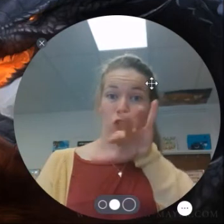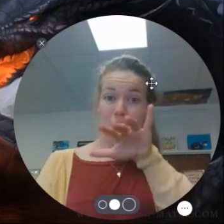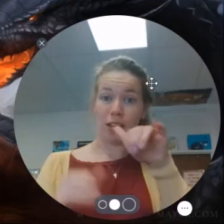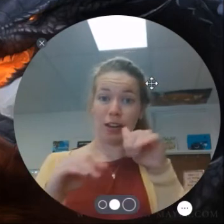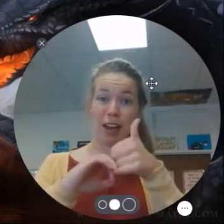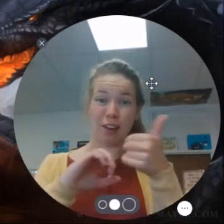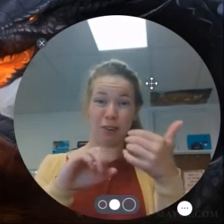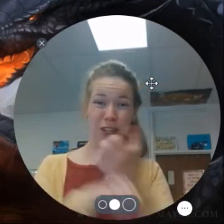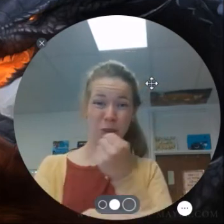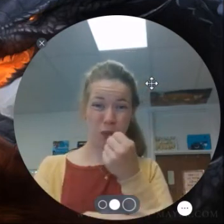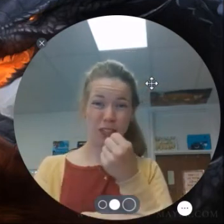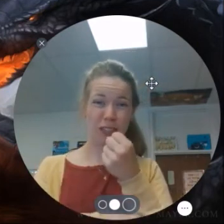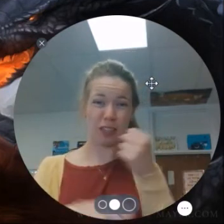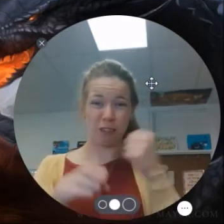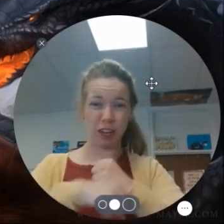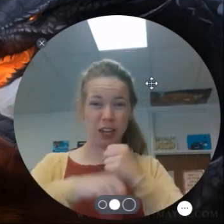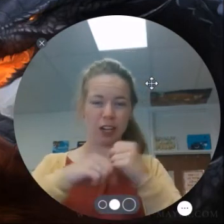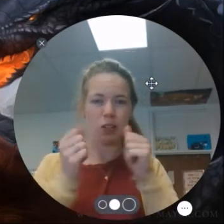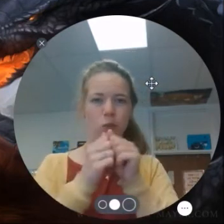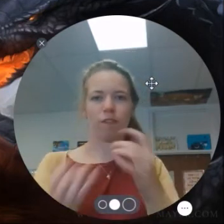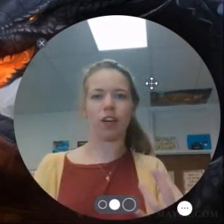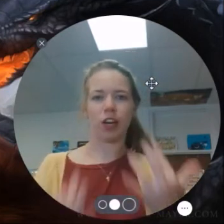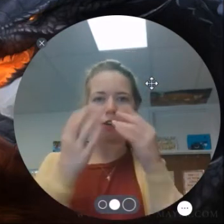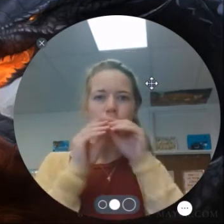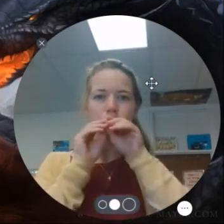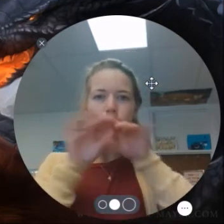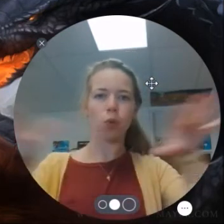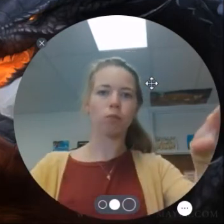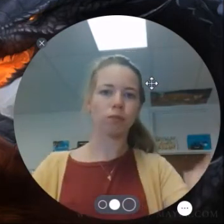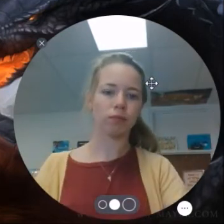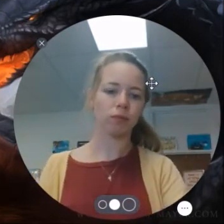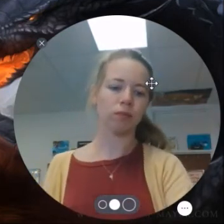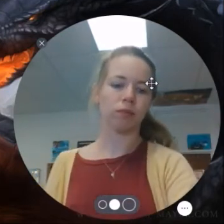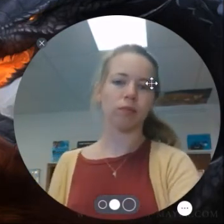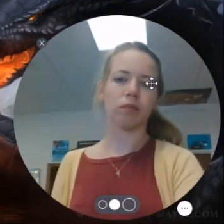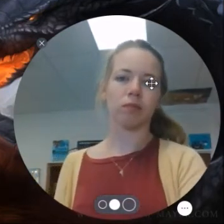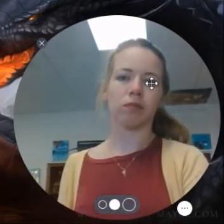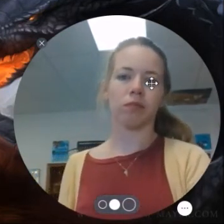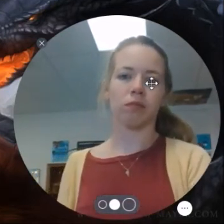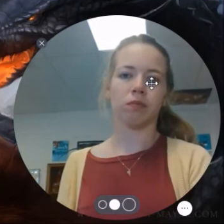Usually the dragon, how he wins the fight is with fire.